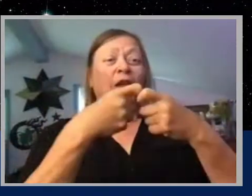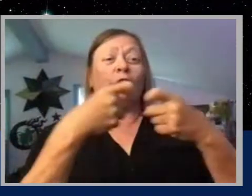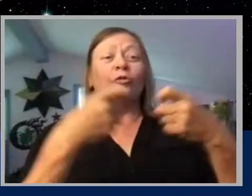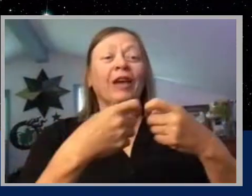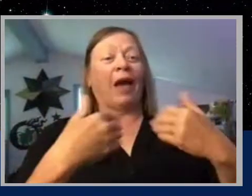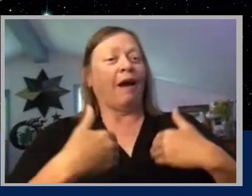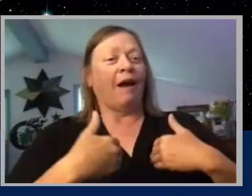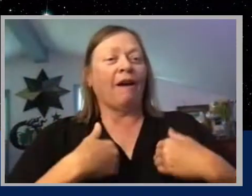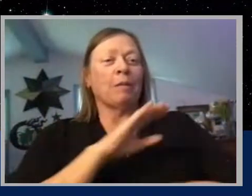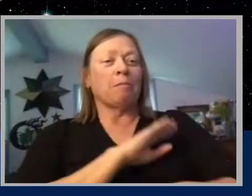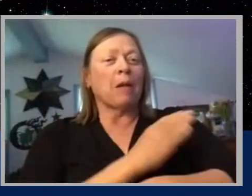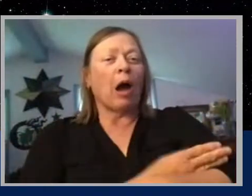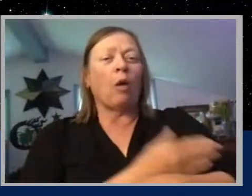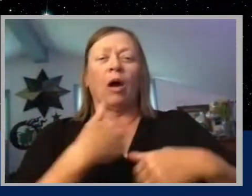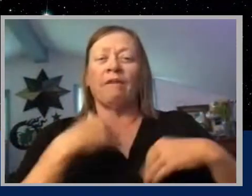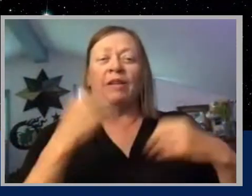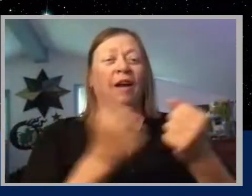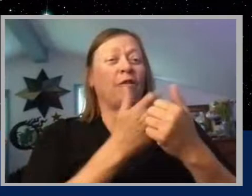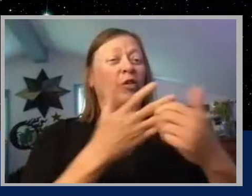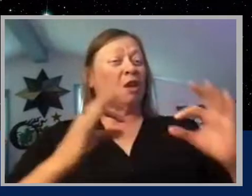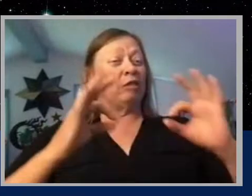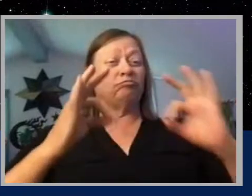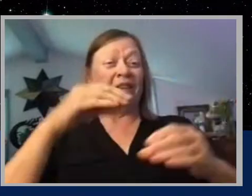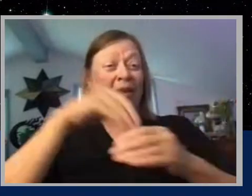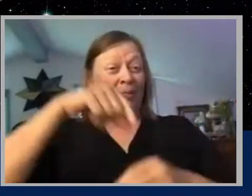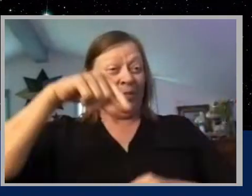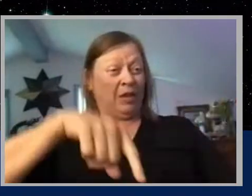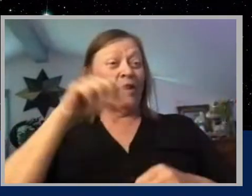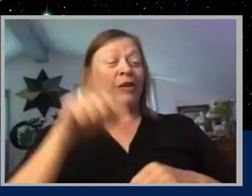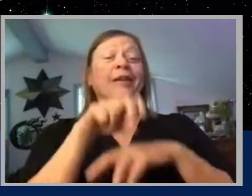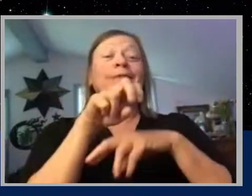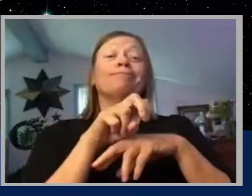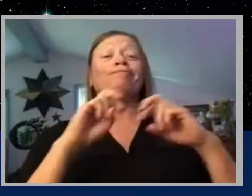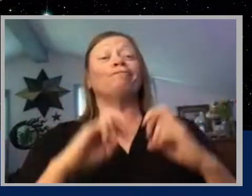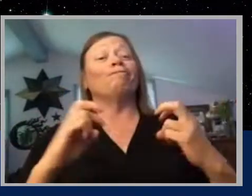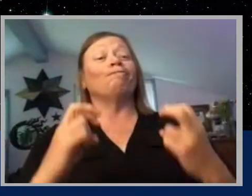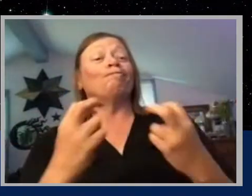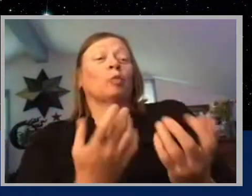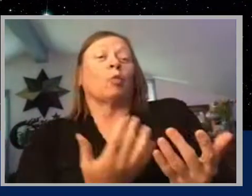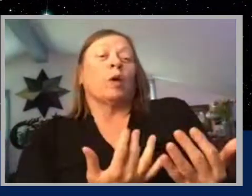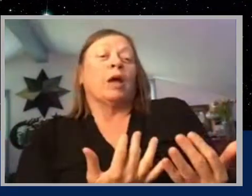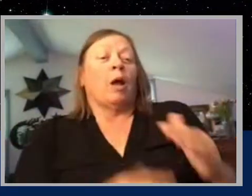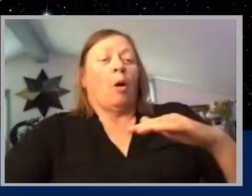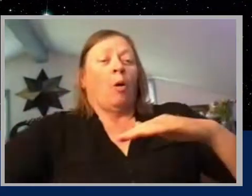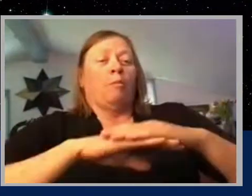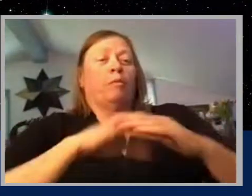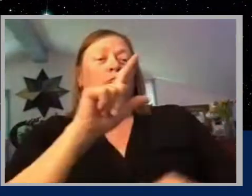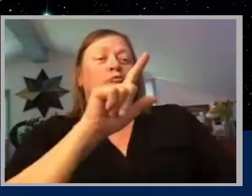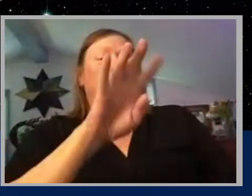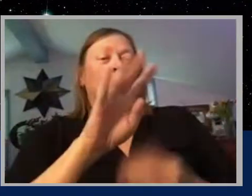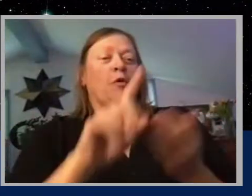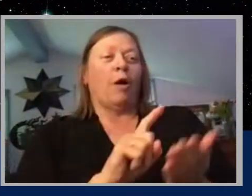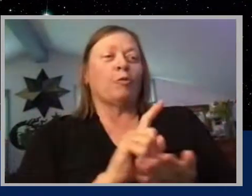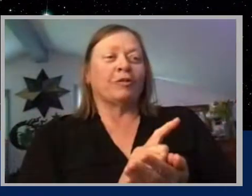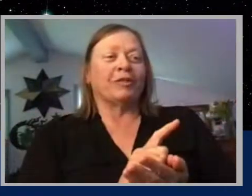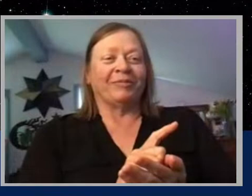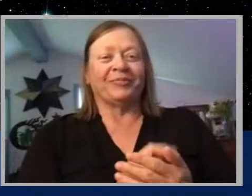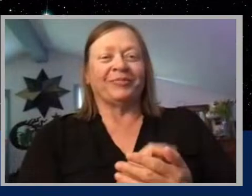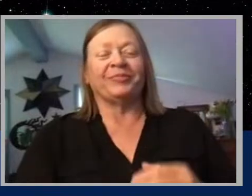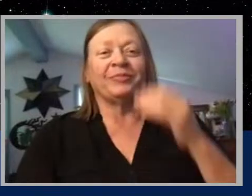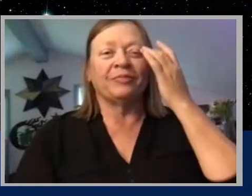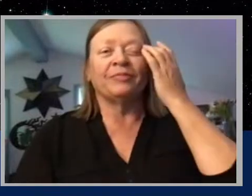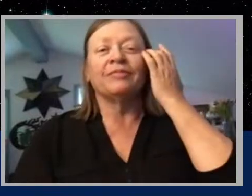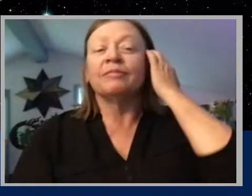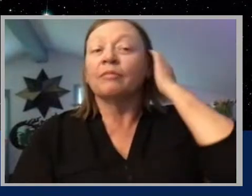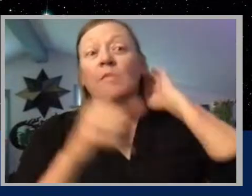information up to 24 hours. Okay. Gotcha. We are going through all of this, y'all, and we're going to be taking some live Q&A here. So here's what I'm going to